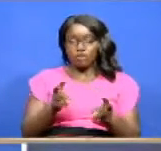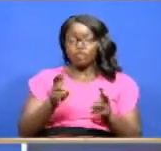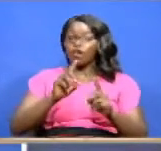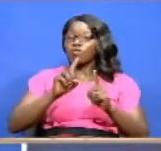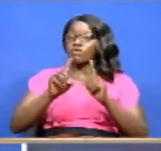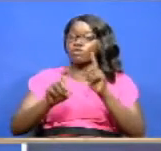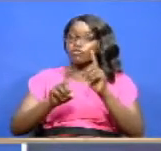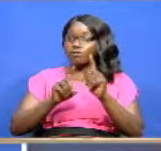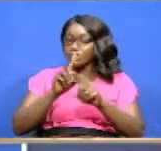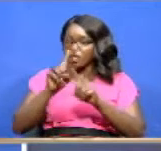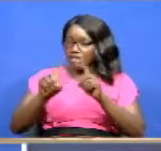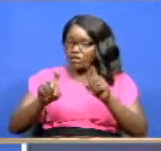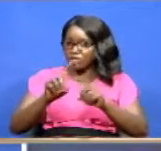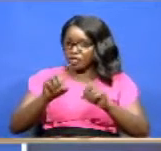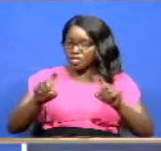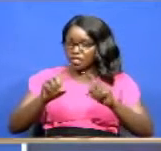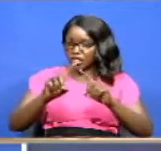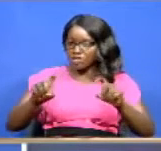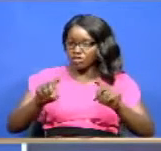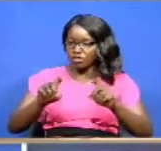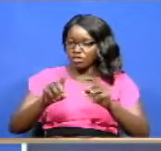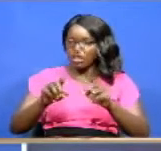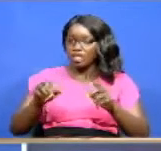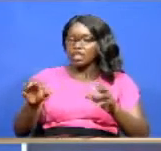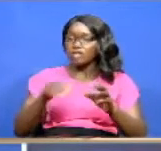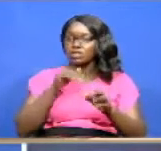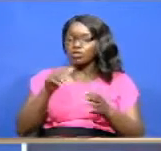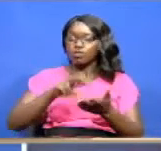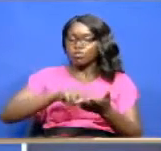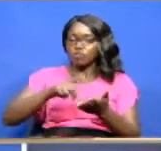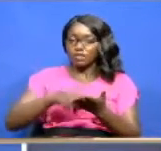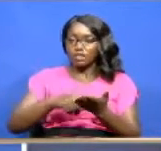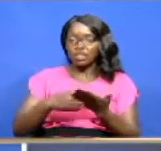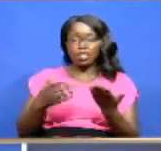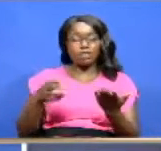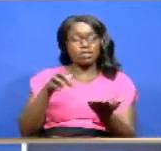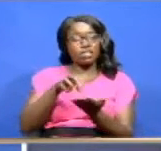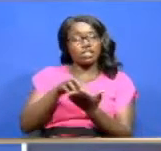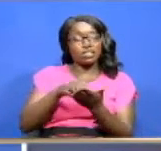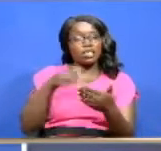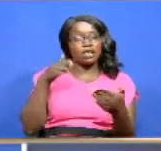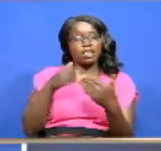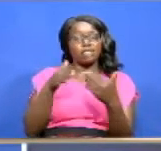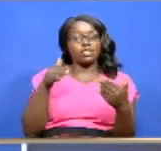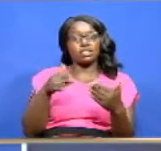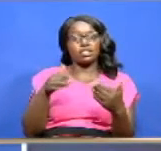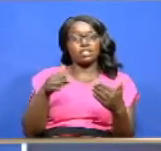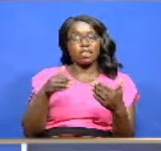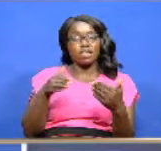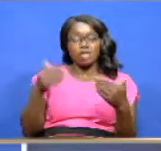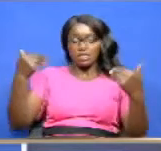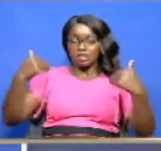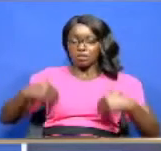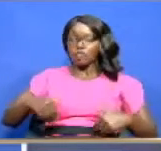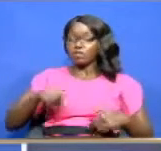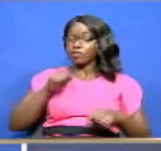investigation. It does not mean that the case against the accused